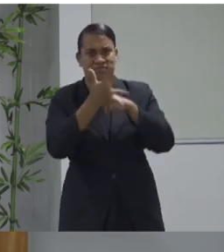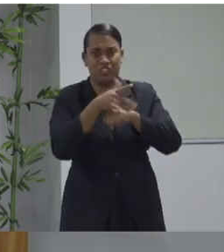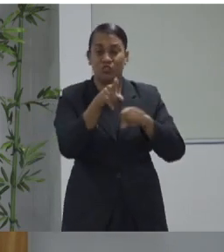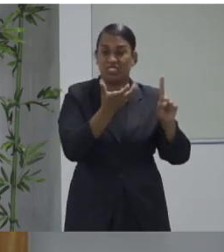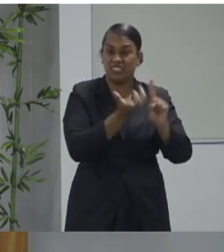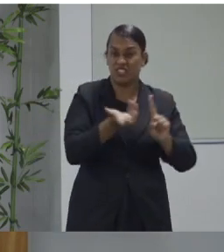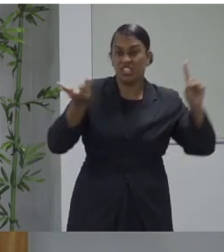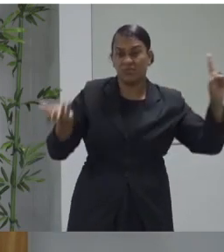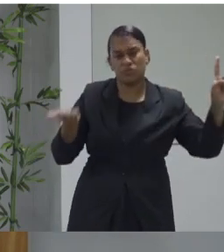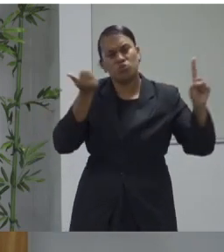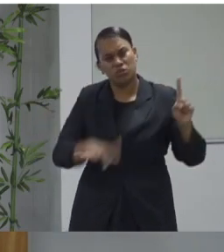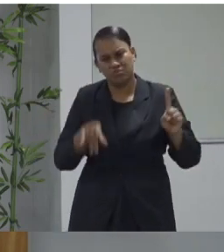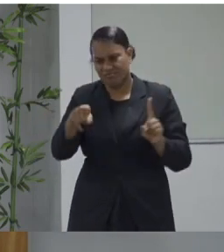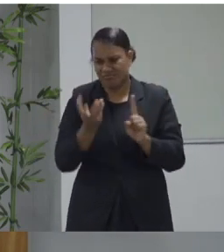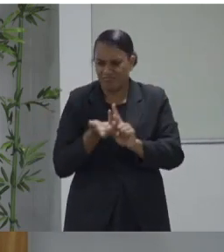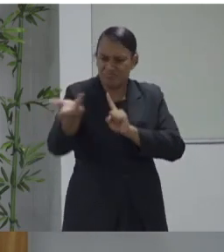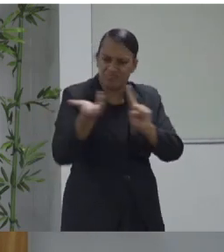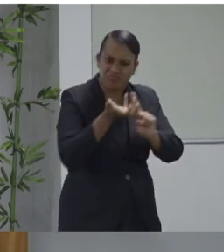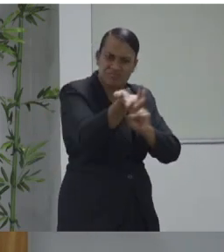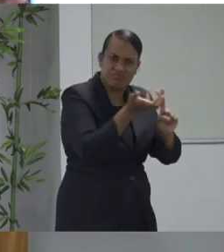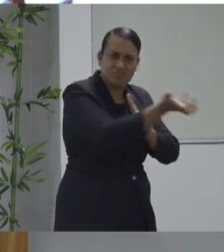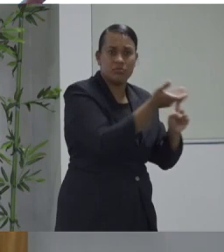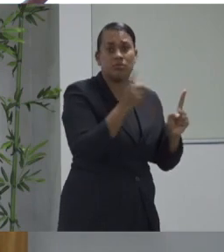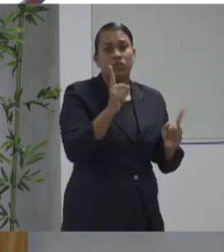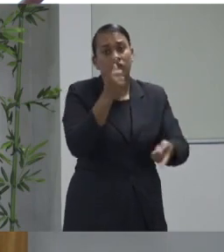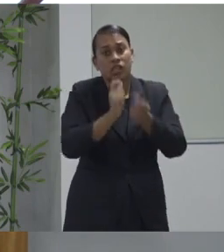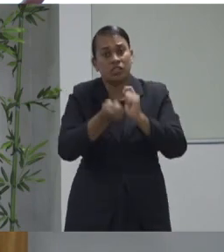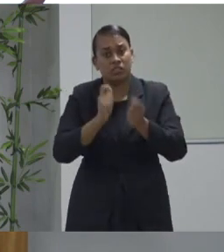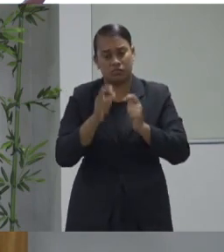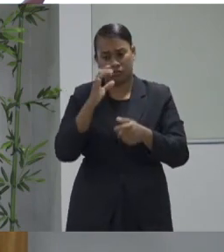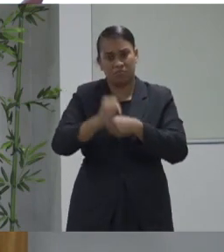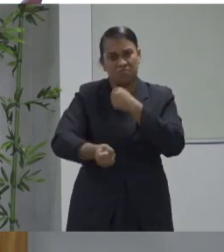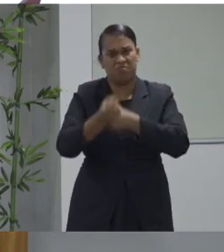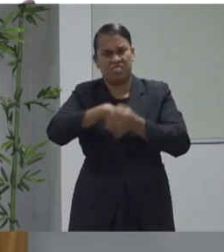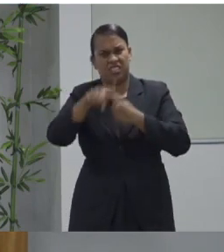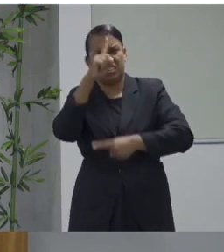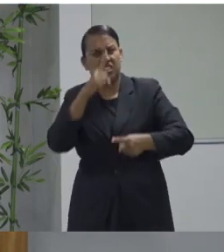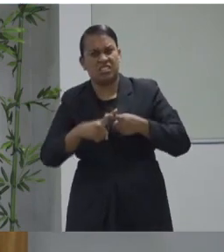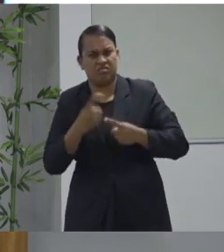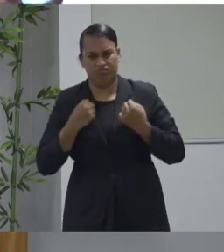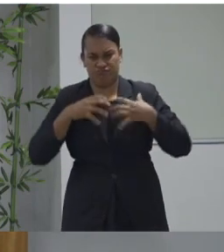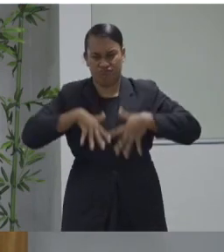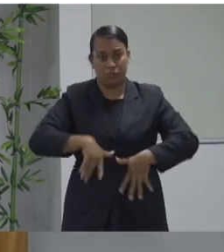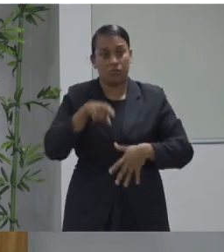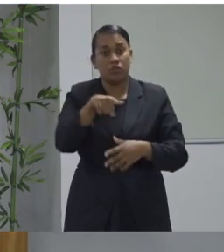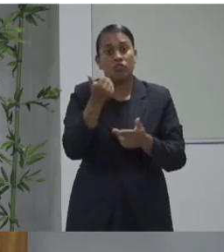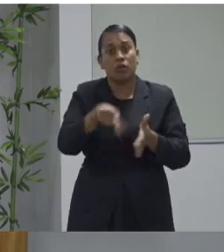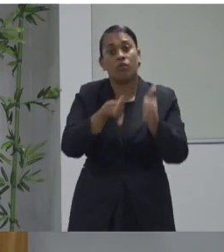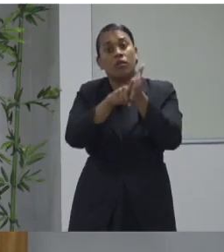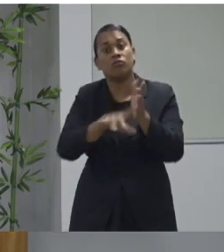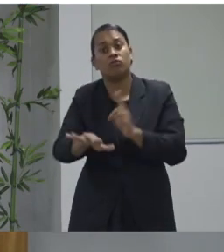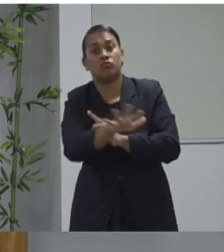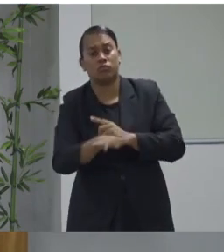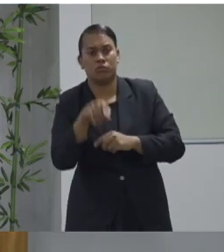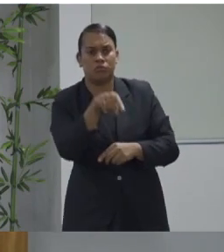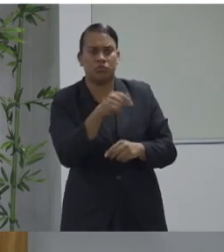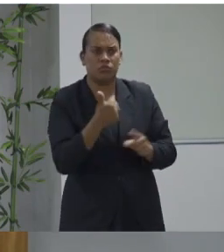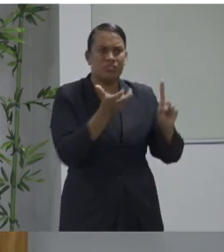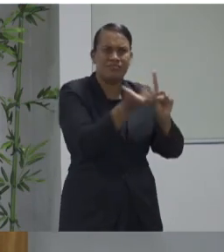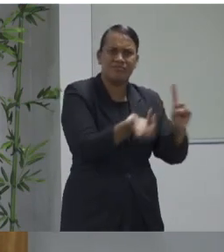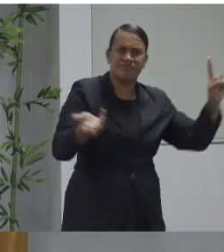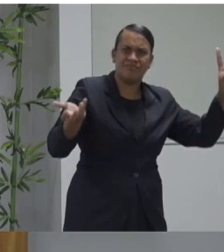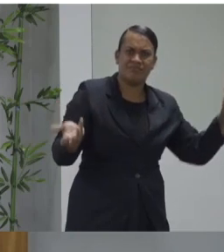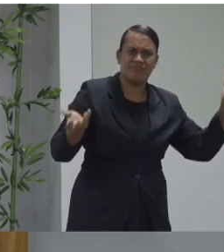Lambasa, the family in Suva, but also that new case in Notoka has been in self-isolation up until now,